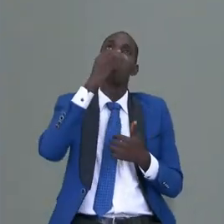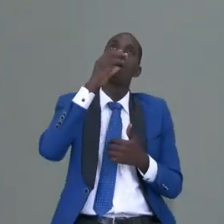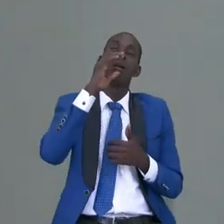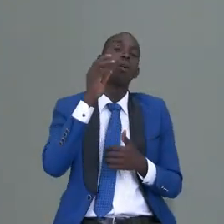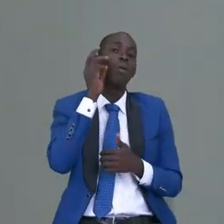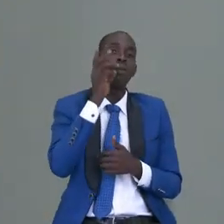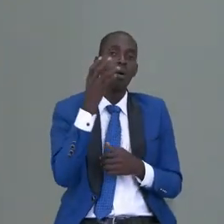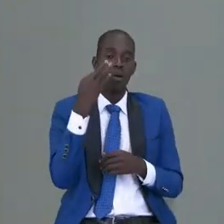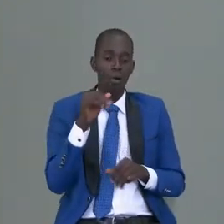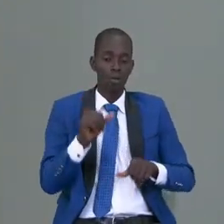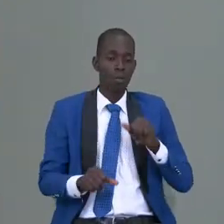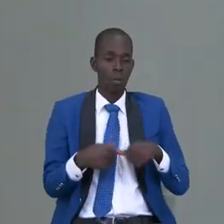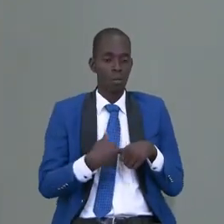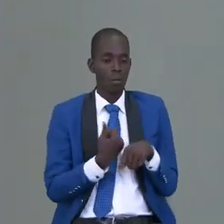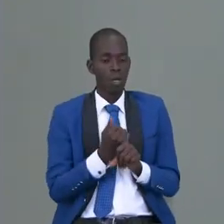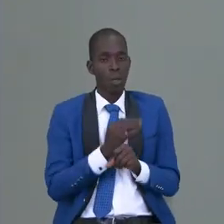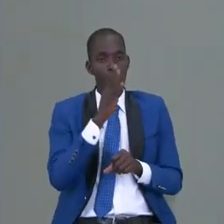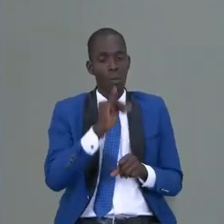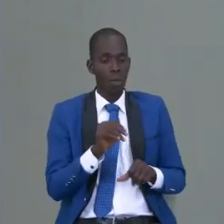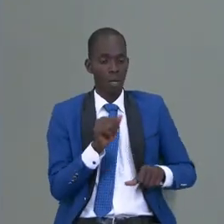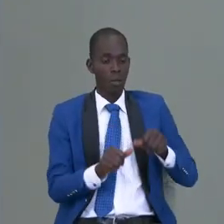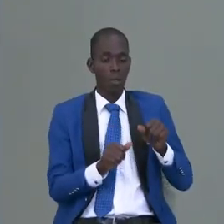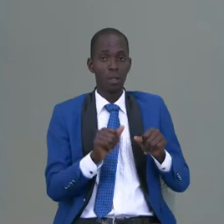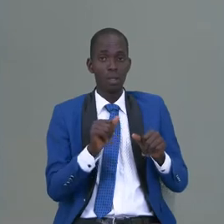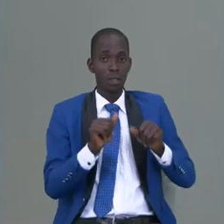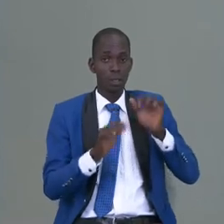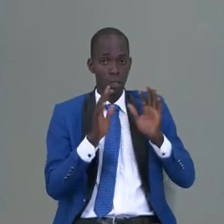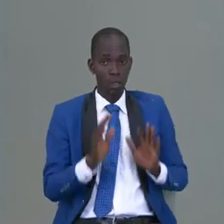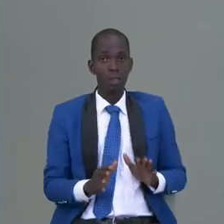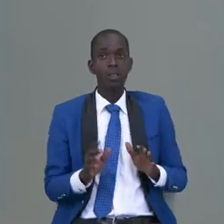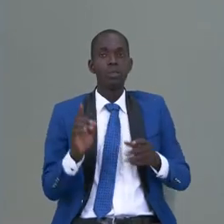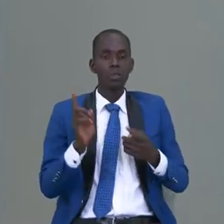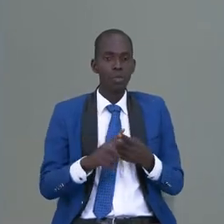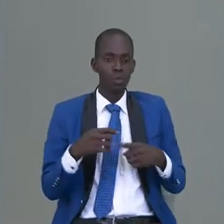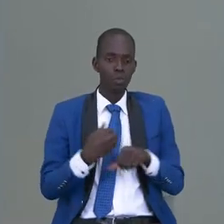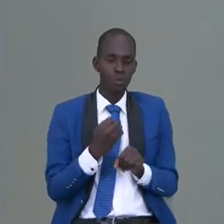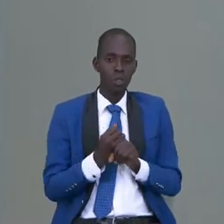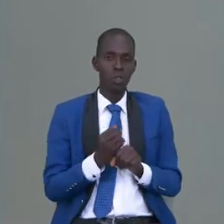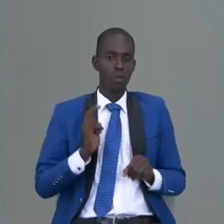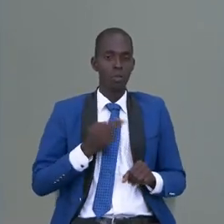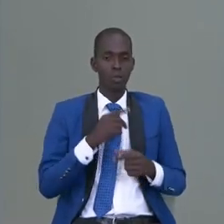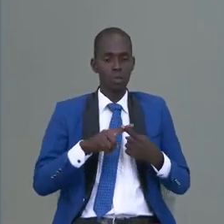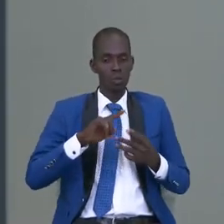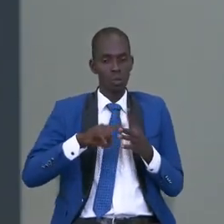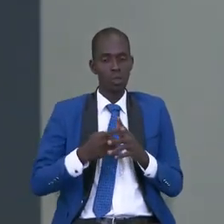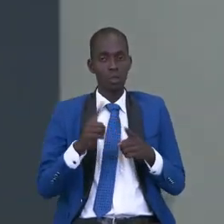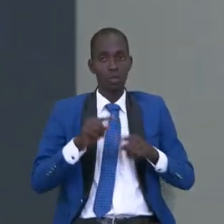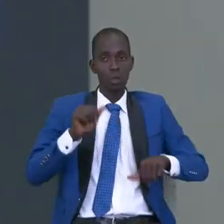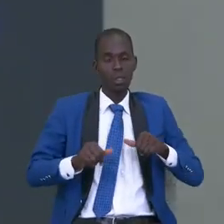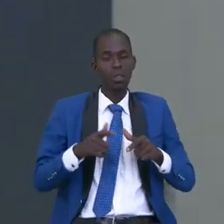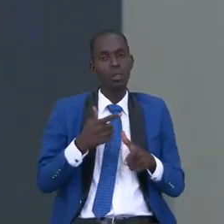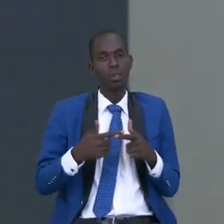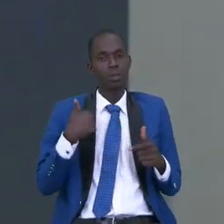made by unbelievers to entrench unbelief in the heart, was staggered. But Abraham